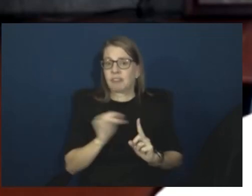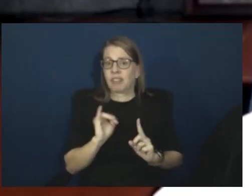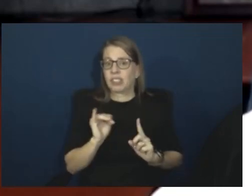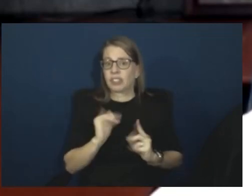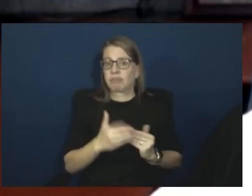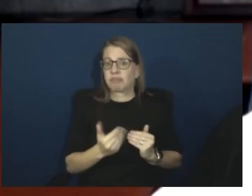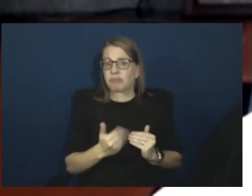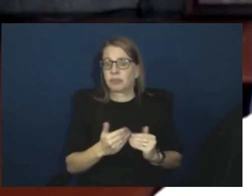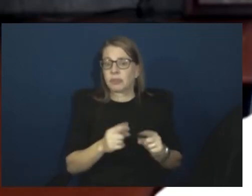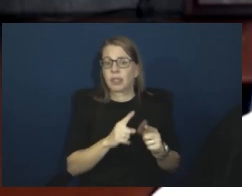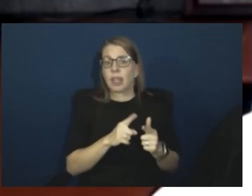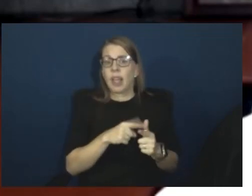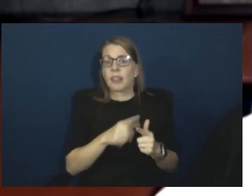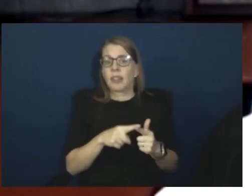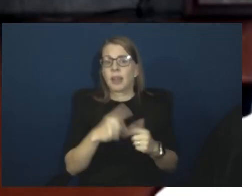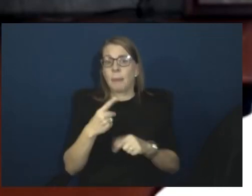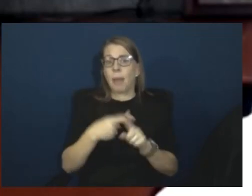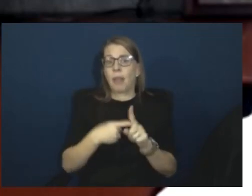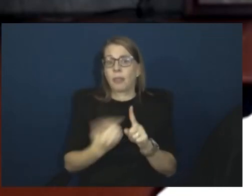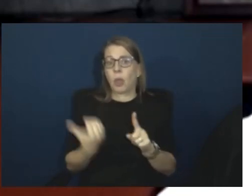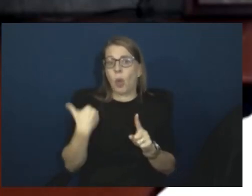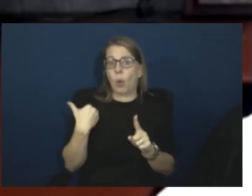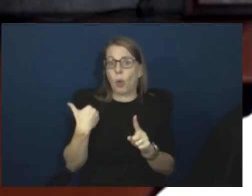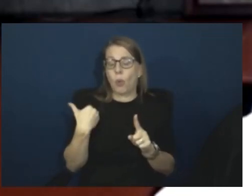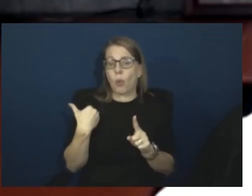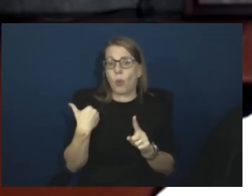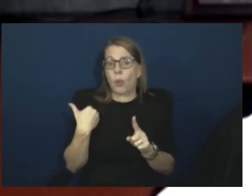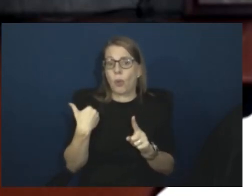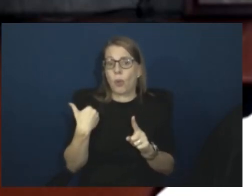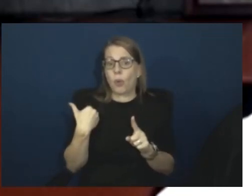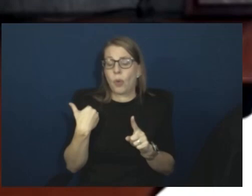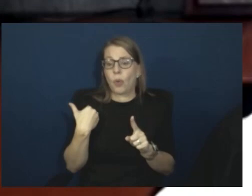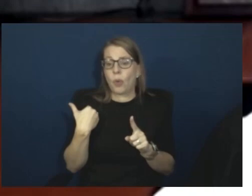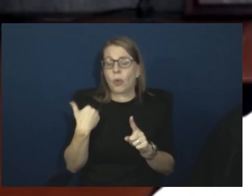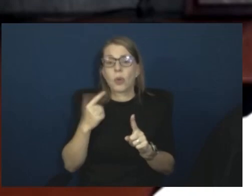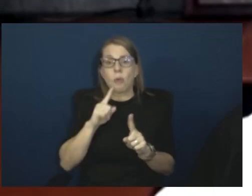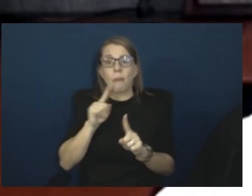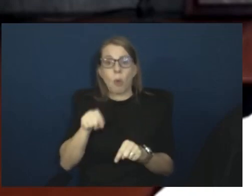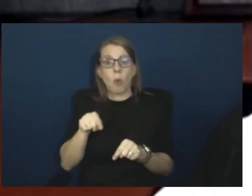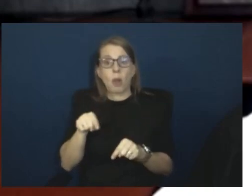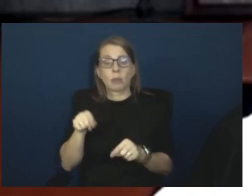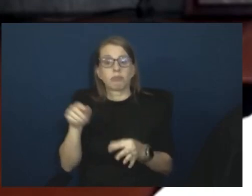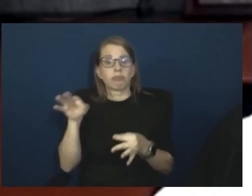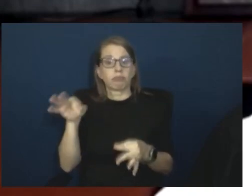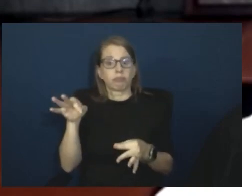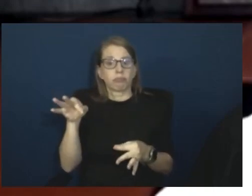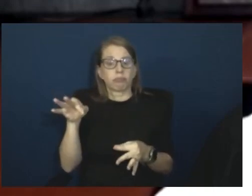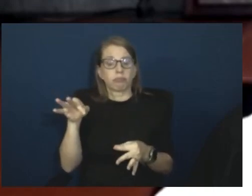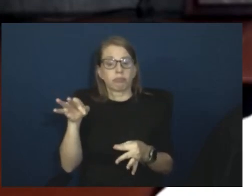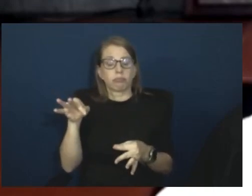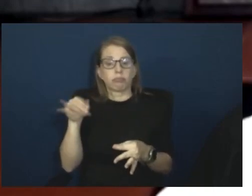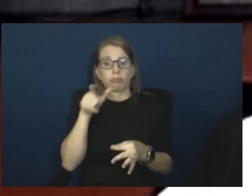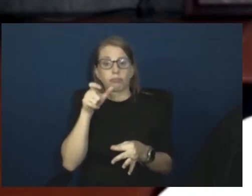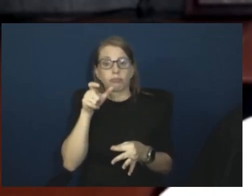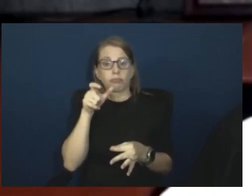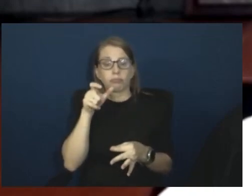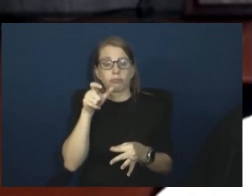And then about a month ago, there was a report by the